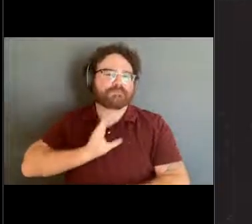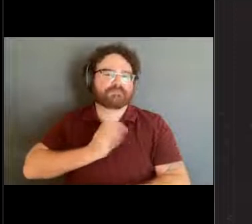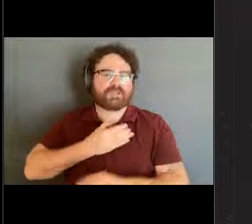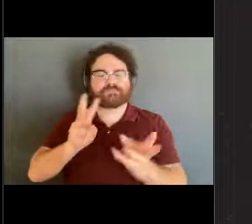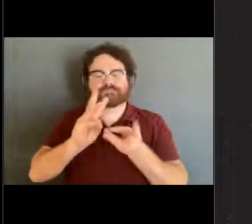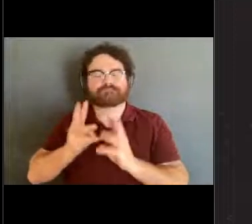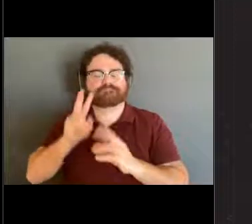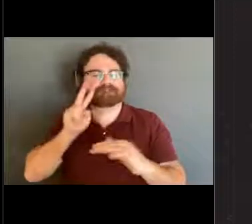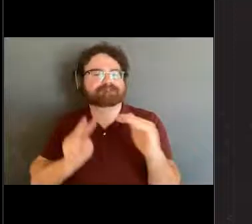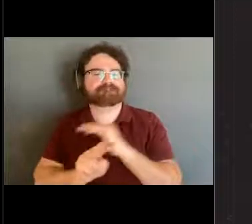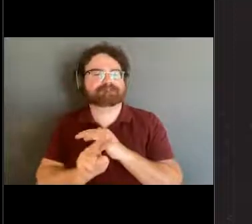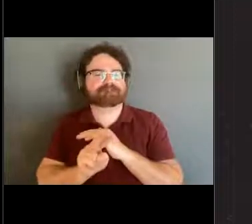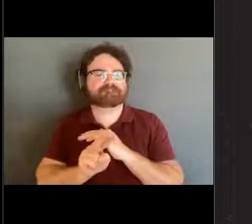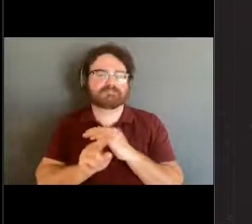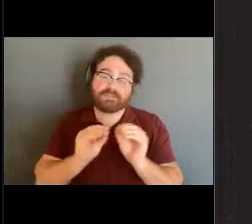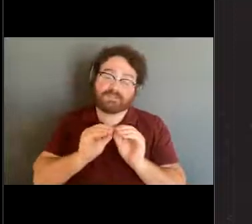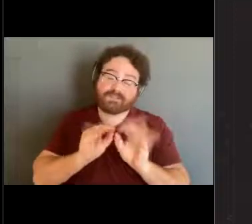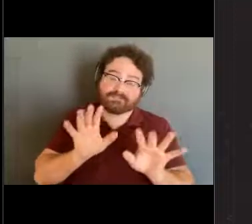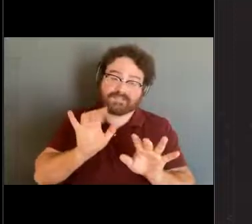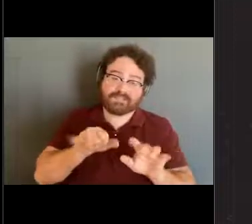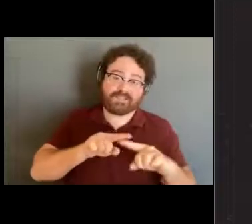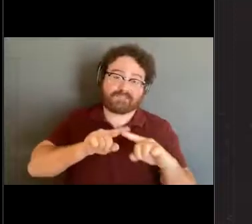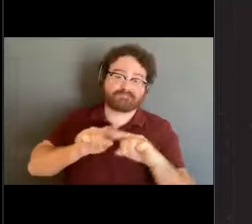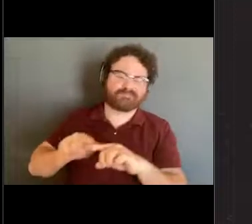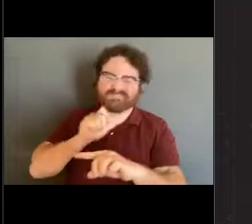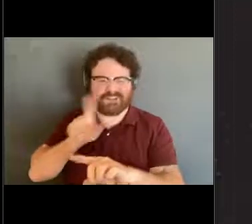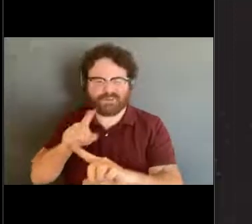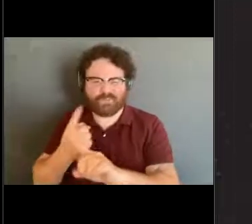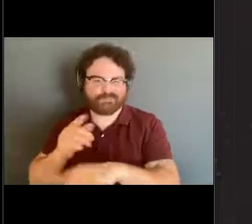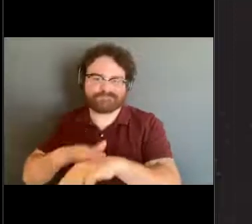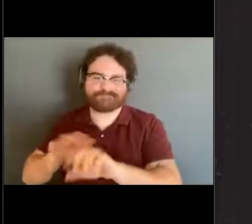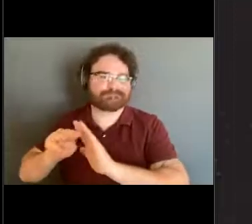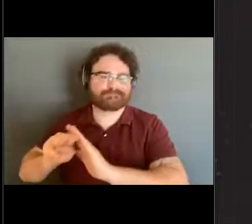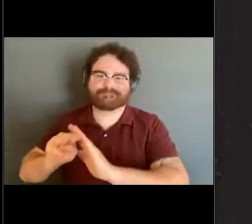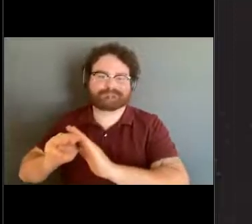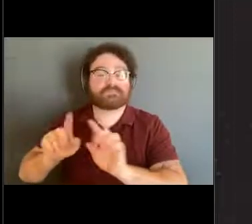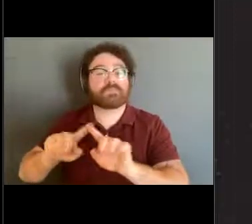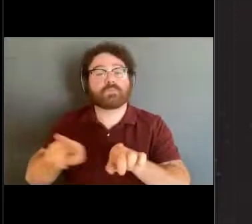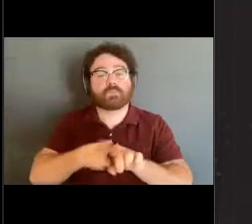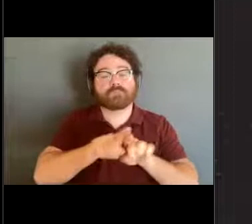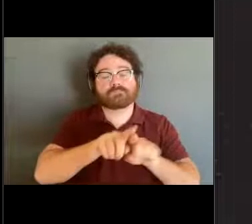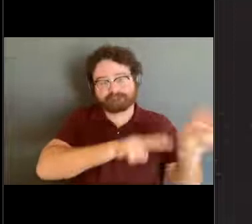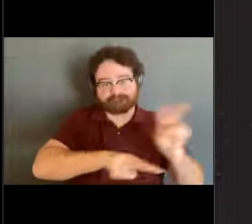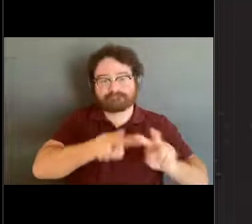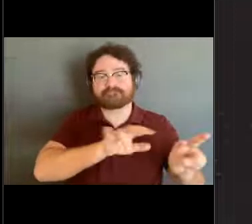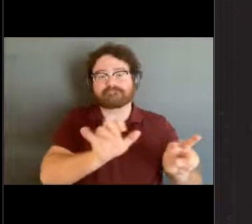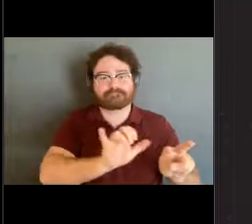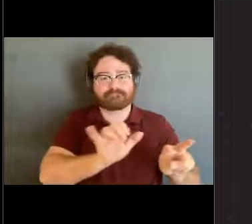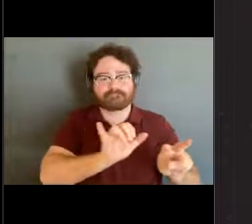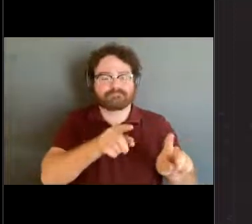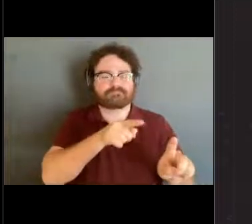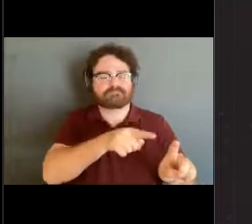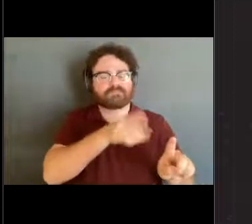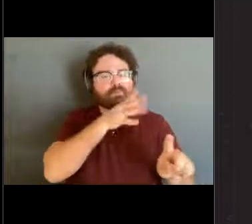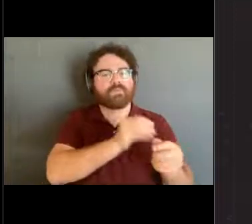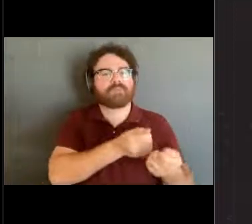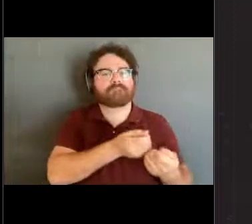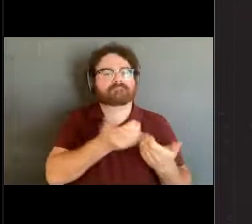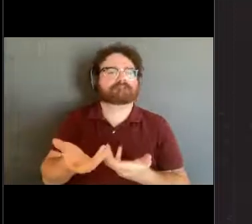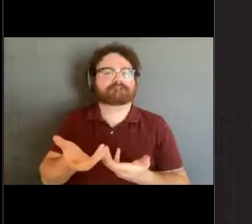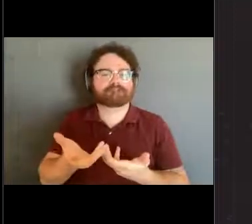that relies not on the modeling alone, but also the observations that go into assessing